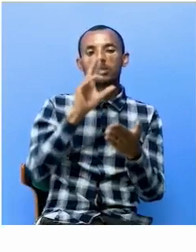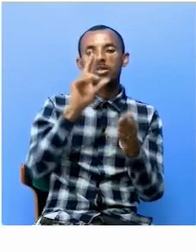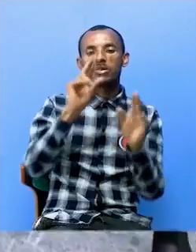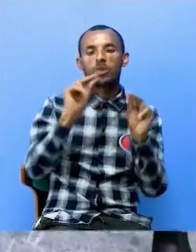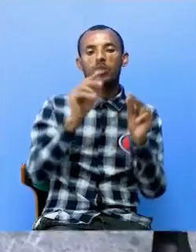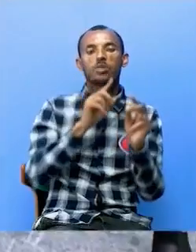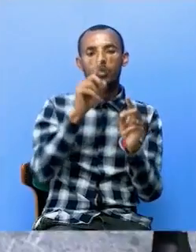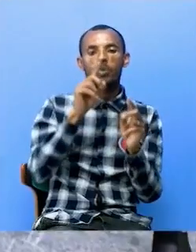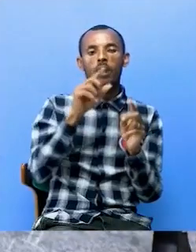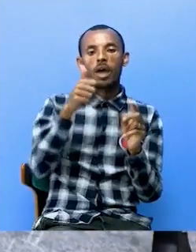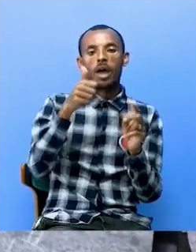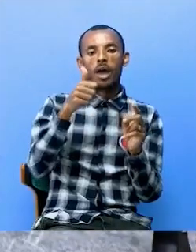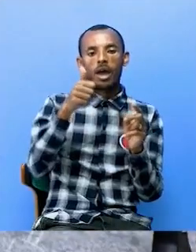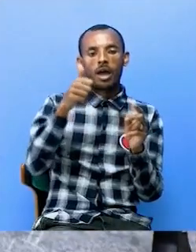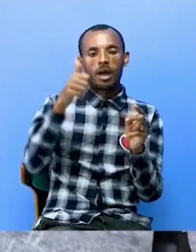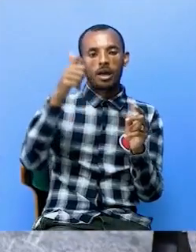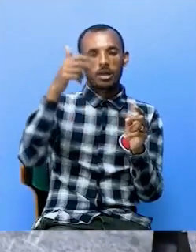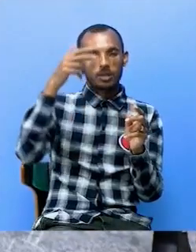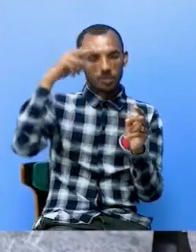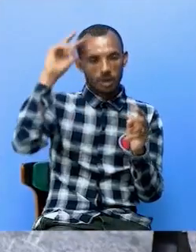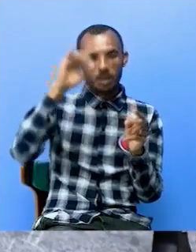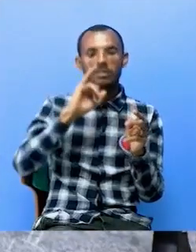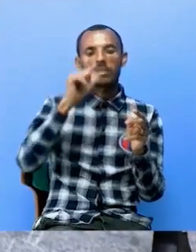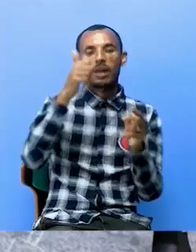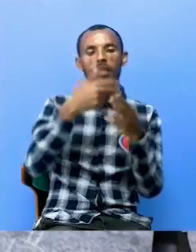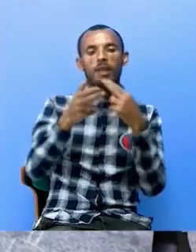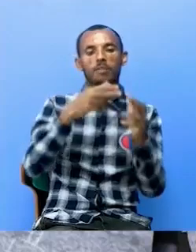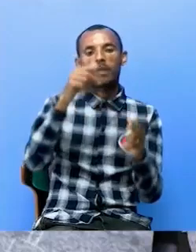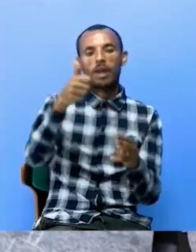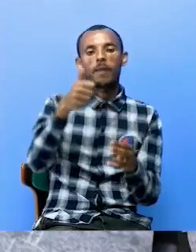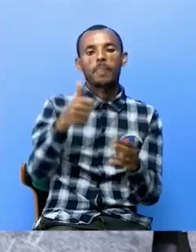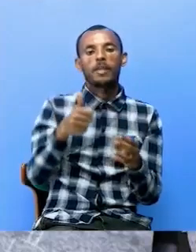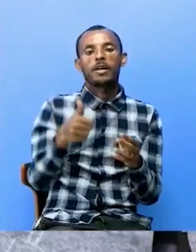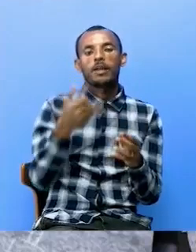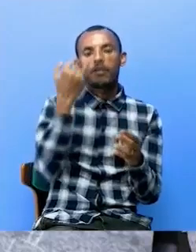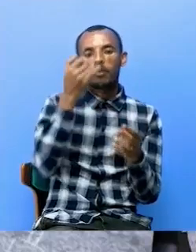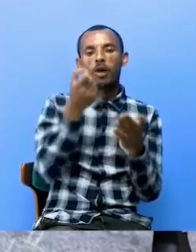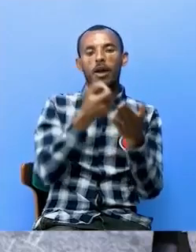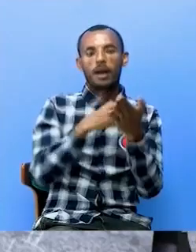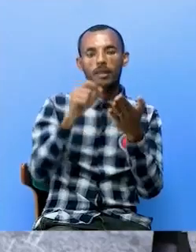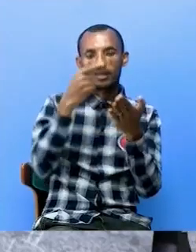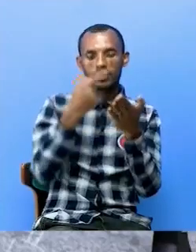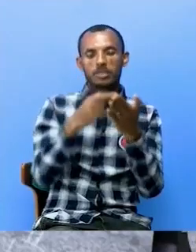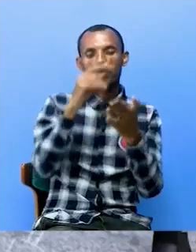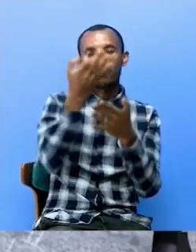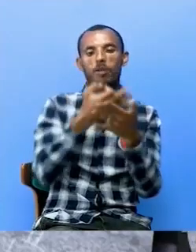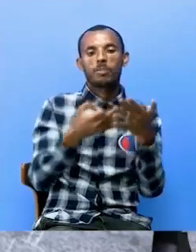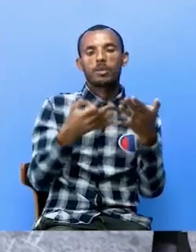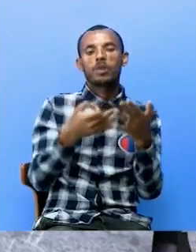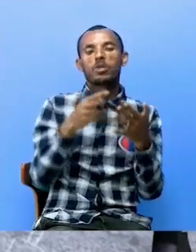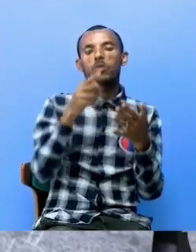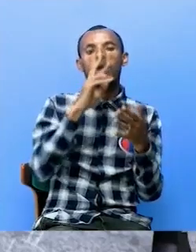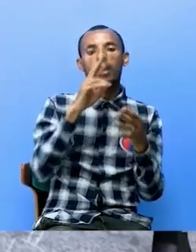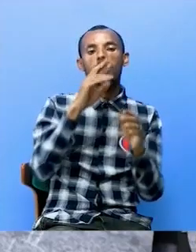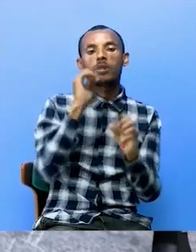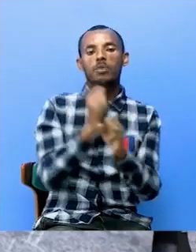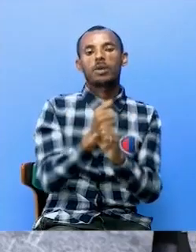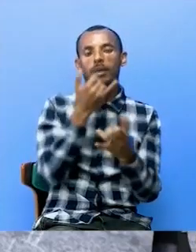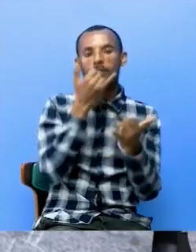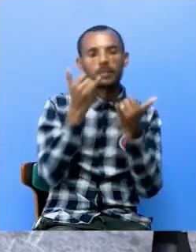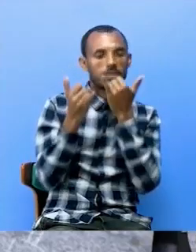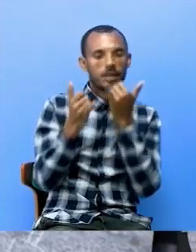A square is a times a. This, if you are writing in this form, you are doing a